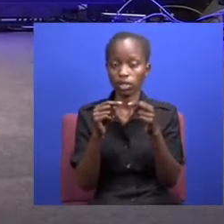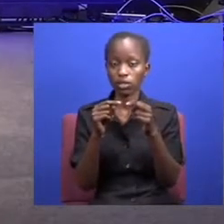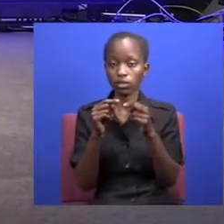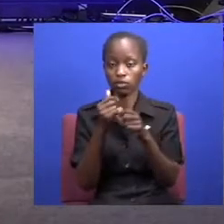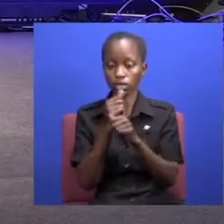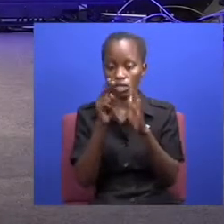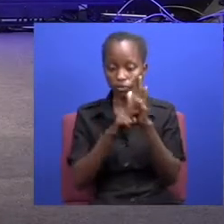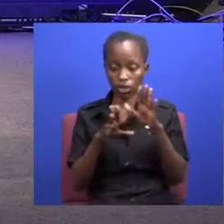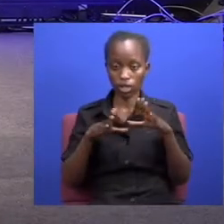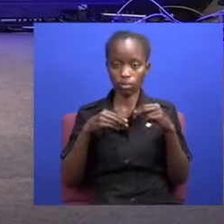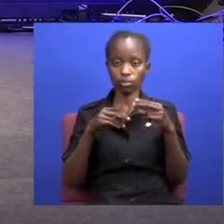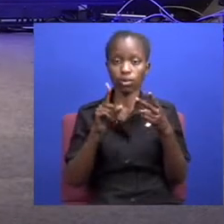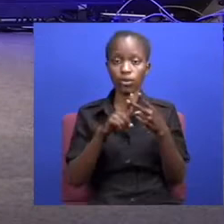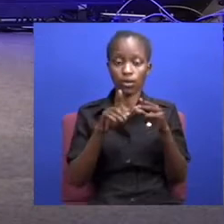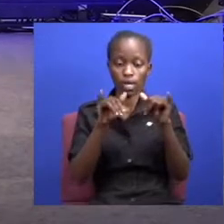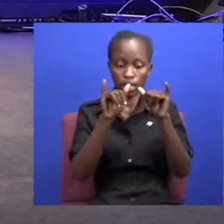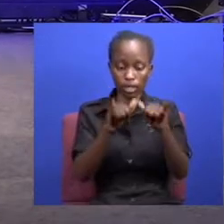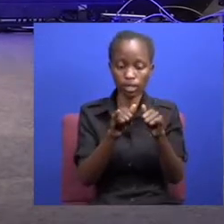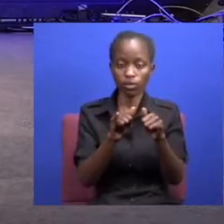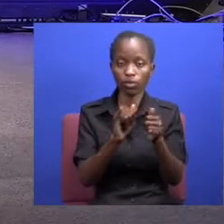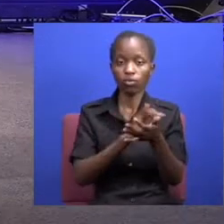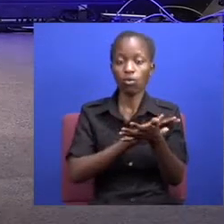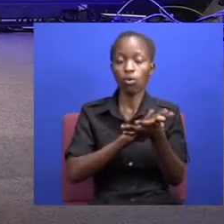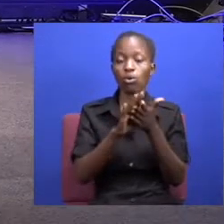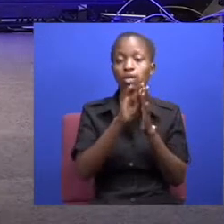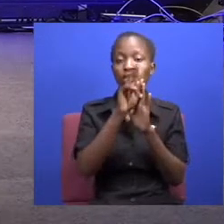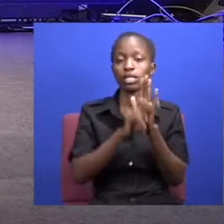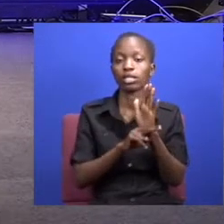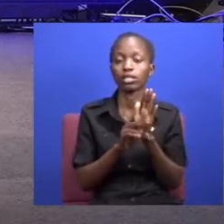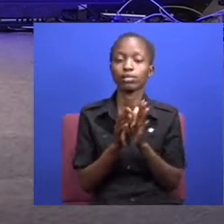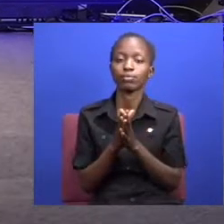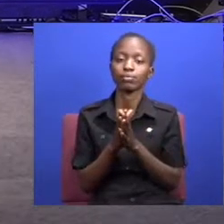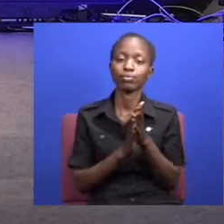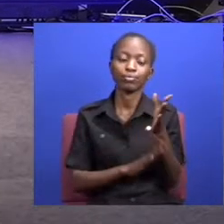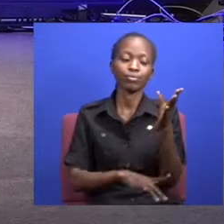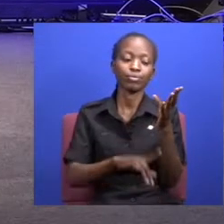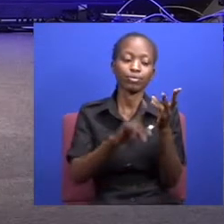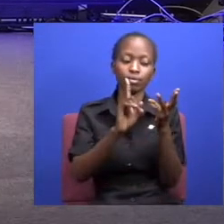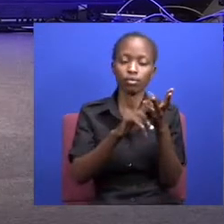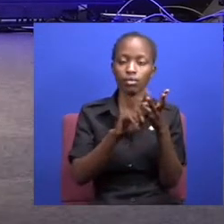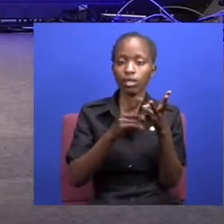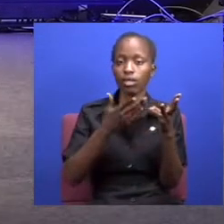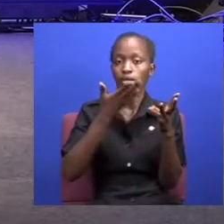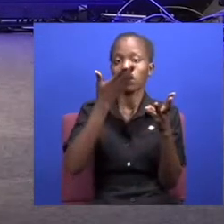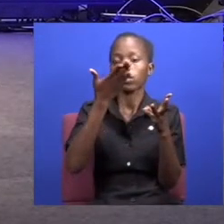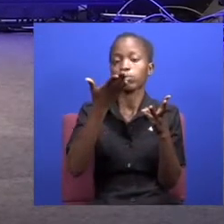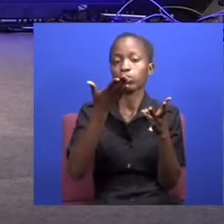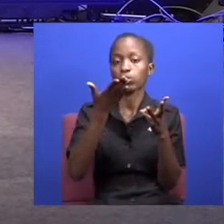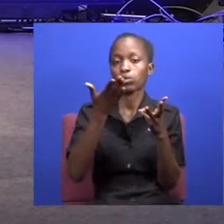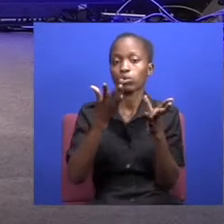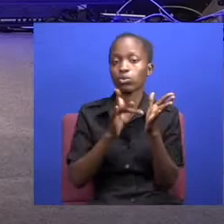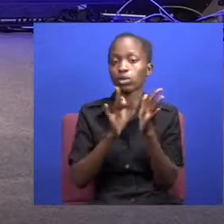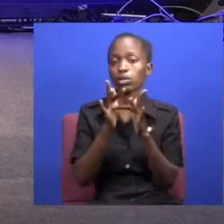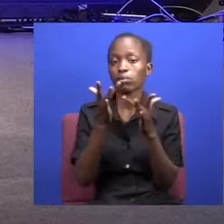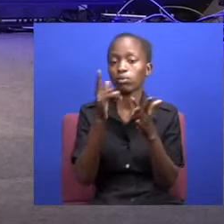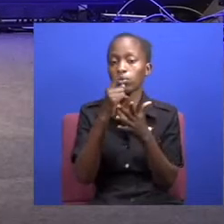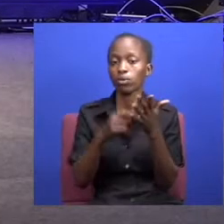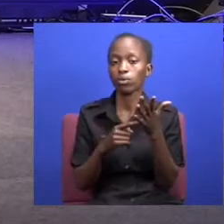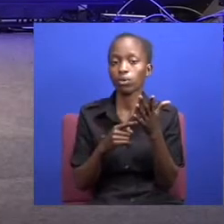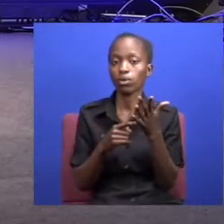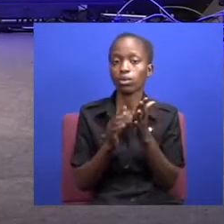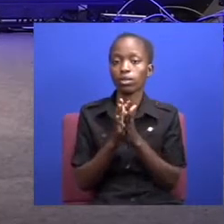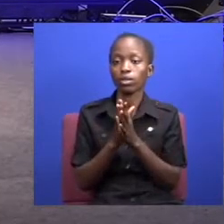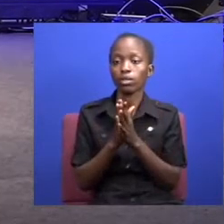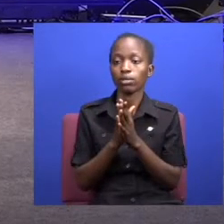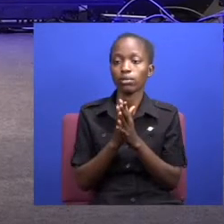we're to abide in the walk of sanctification. The third response is this. we